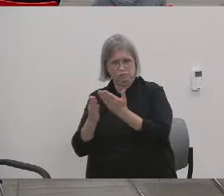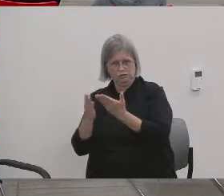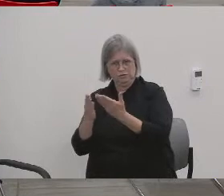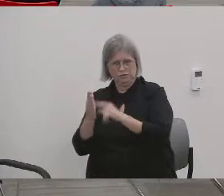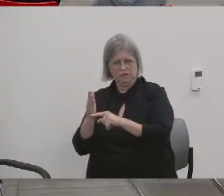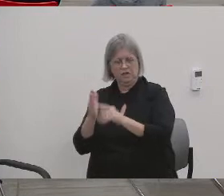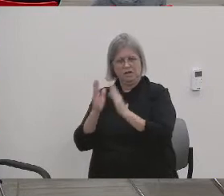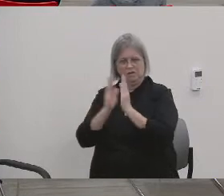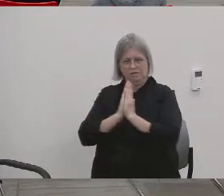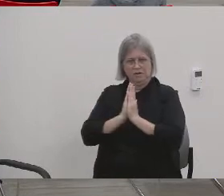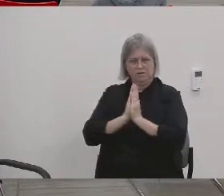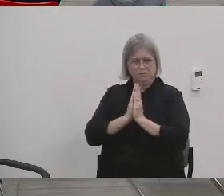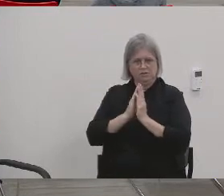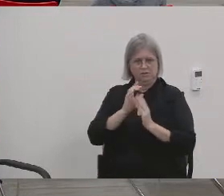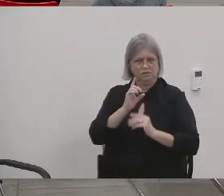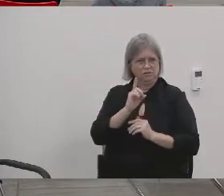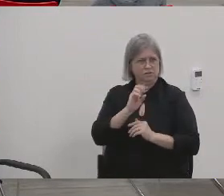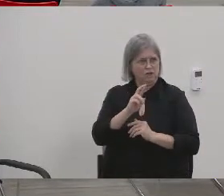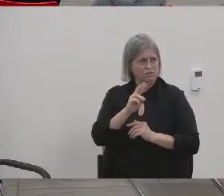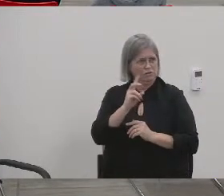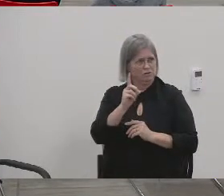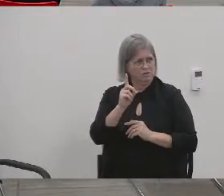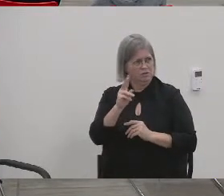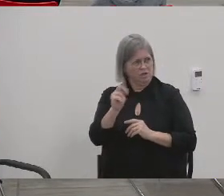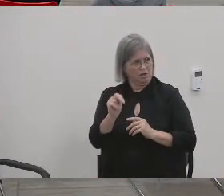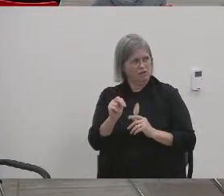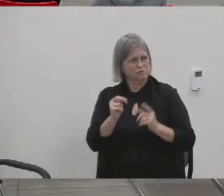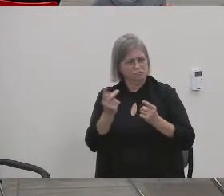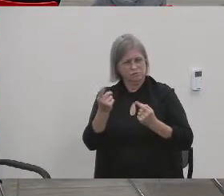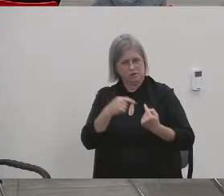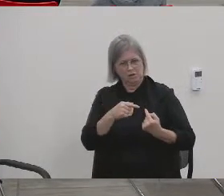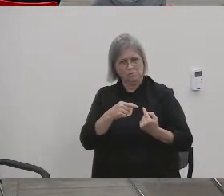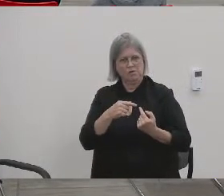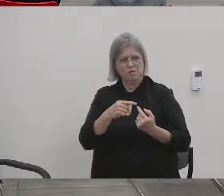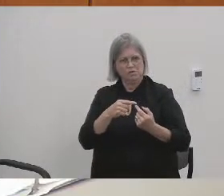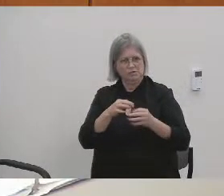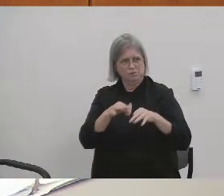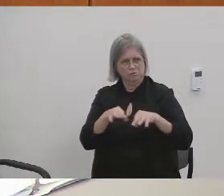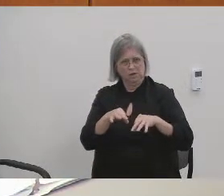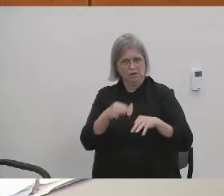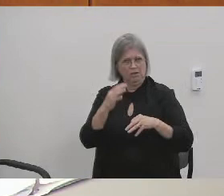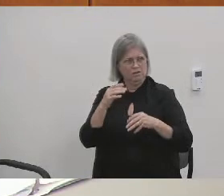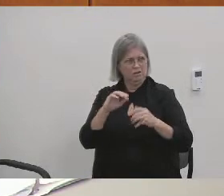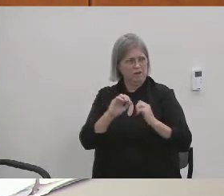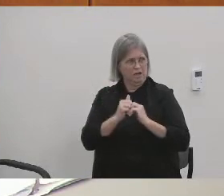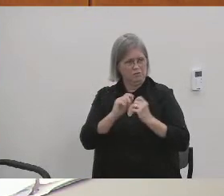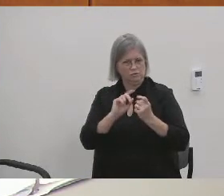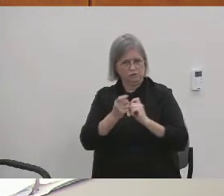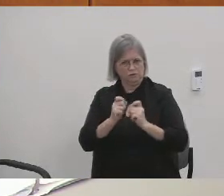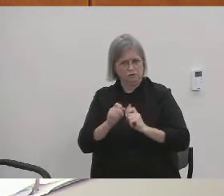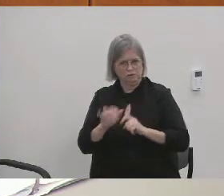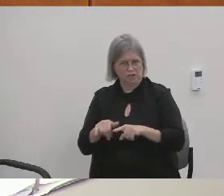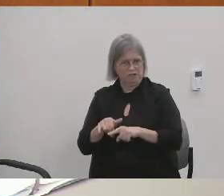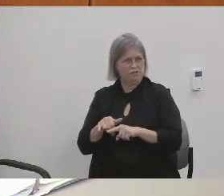this evening to give us a brief presentation of what the change order entails.